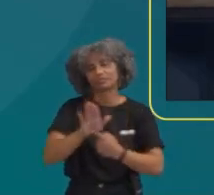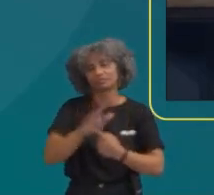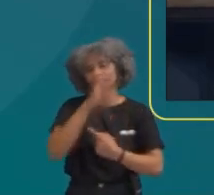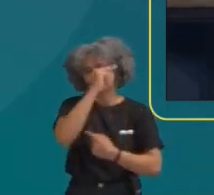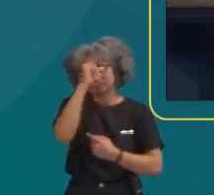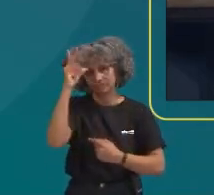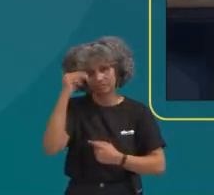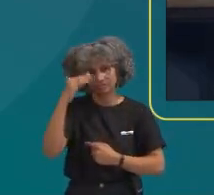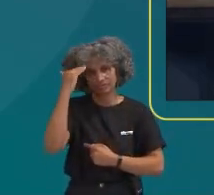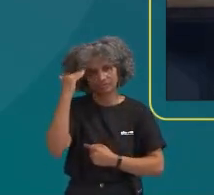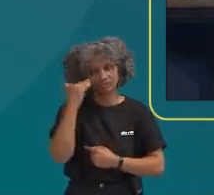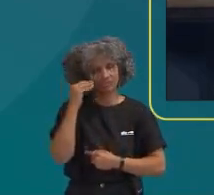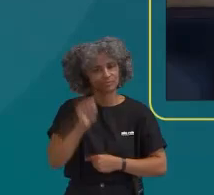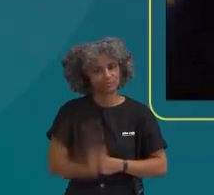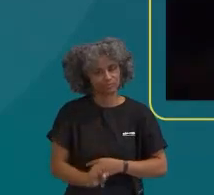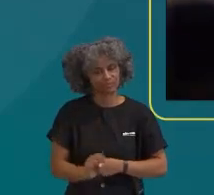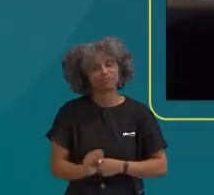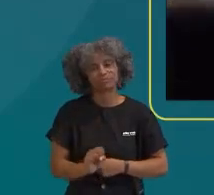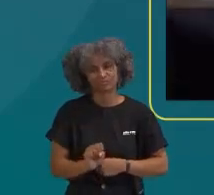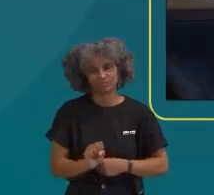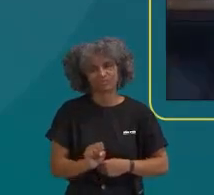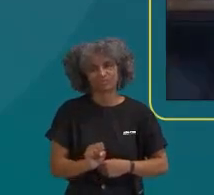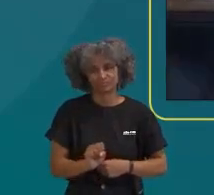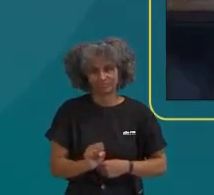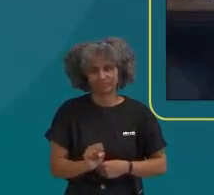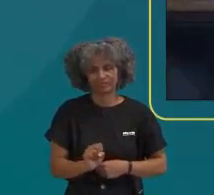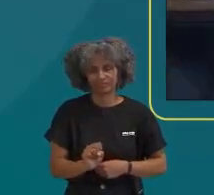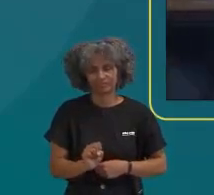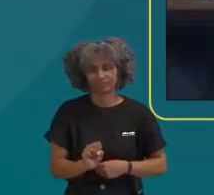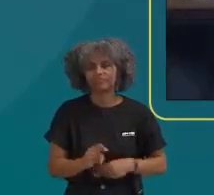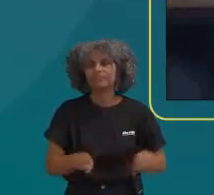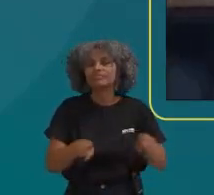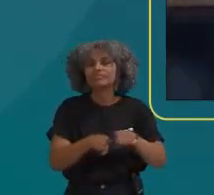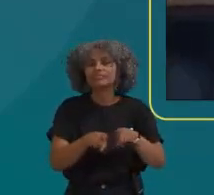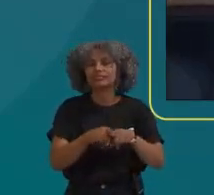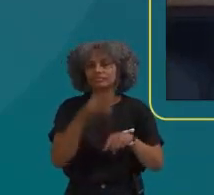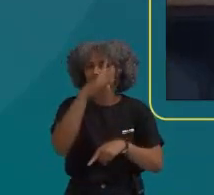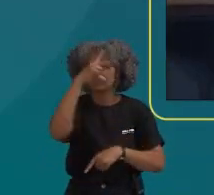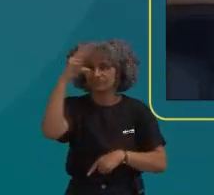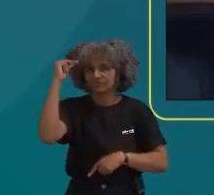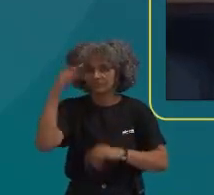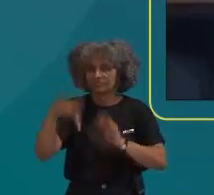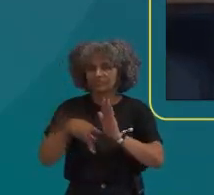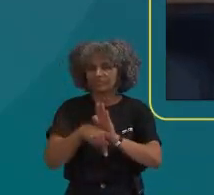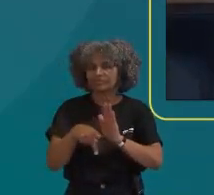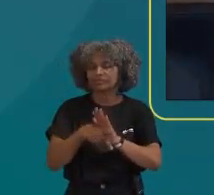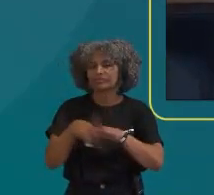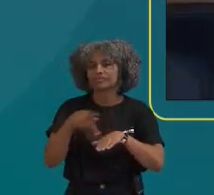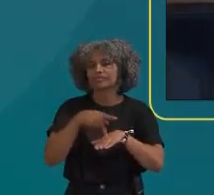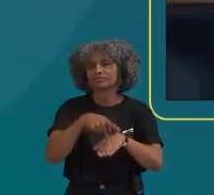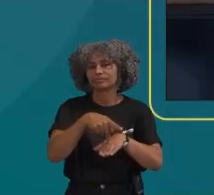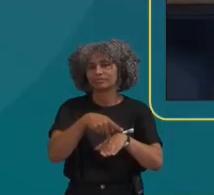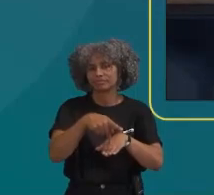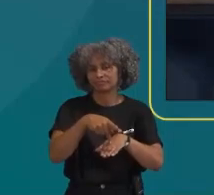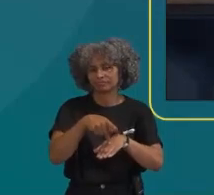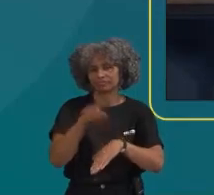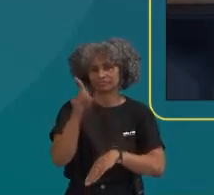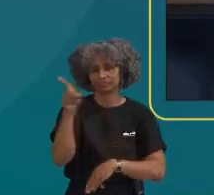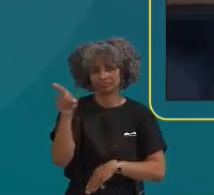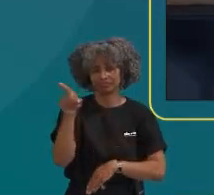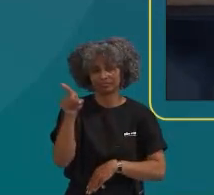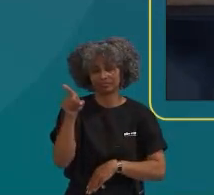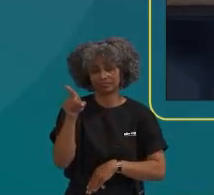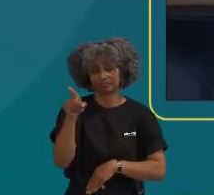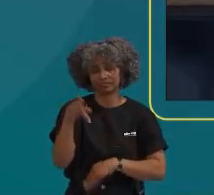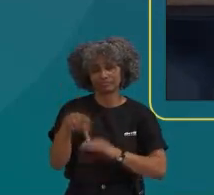Alfredo Coro, the mayor of Del Carmen, Philippines. And I want to also say Mayor Del Coro is not only the